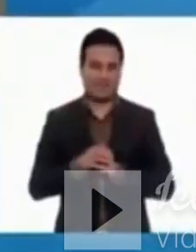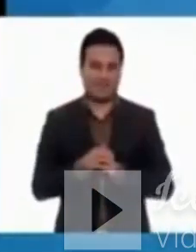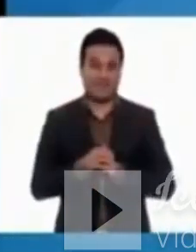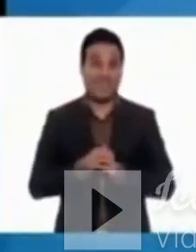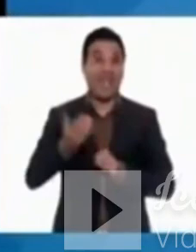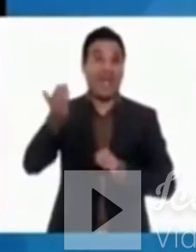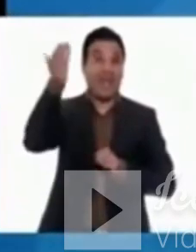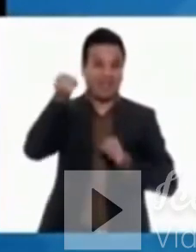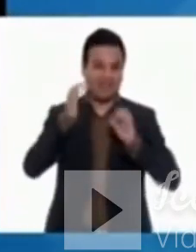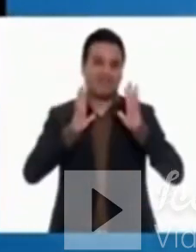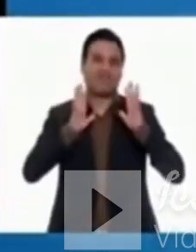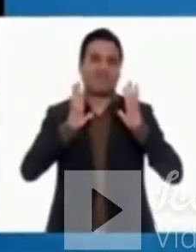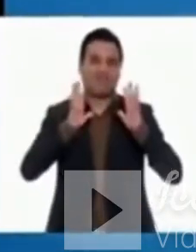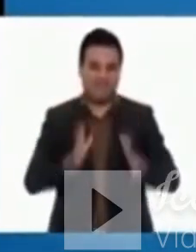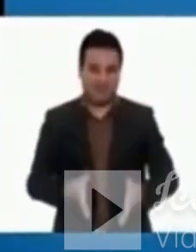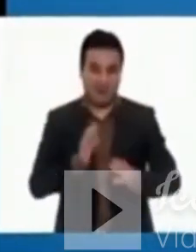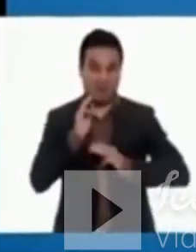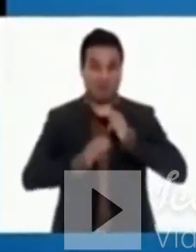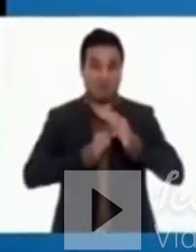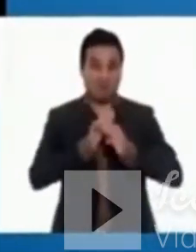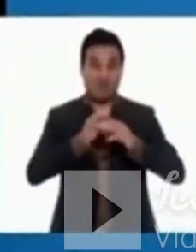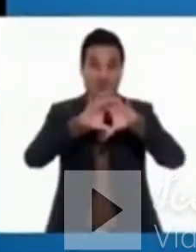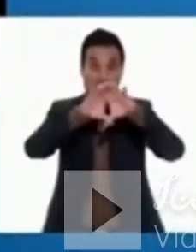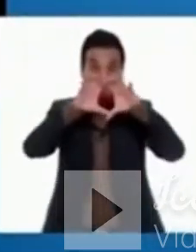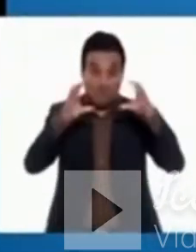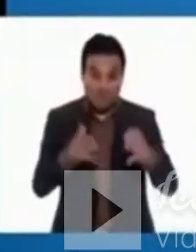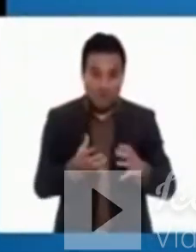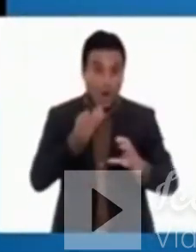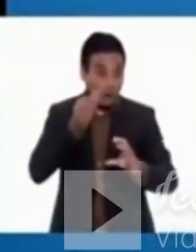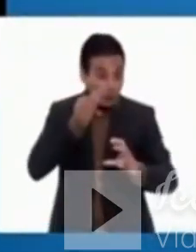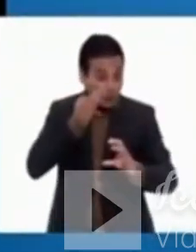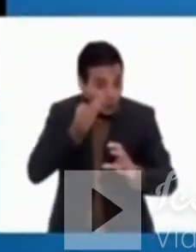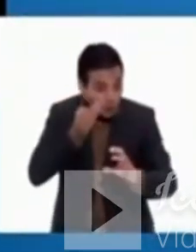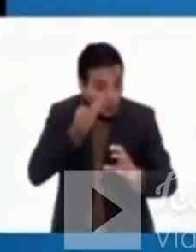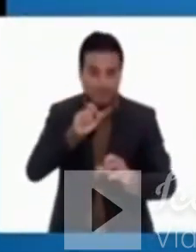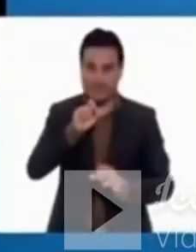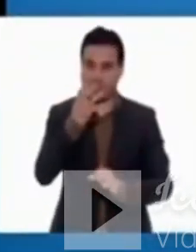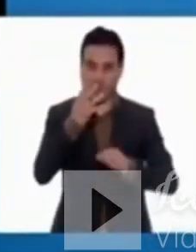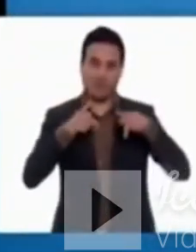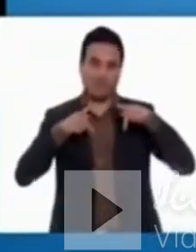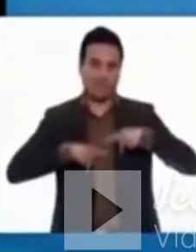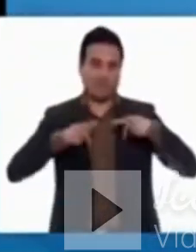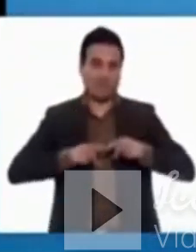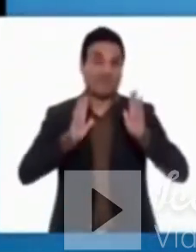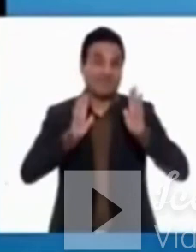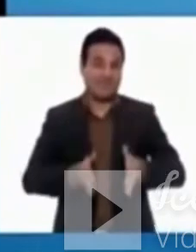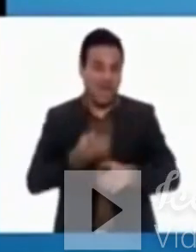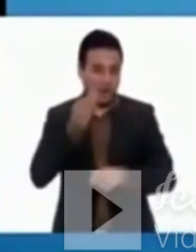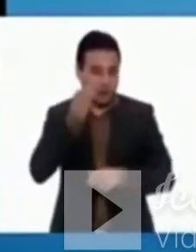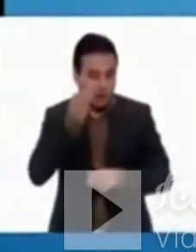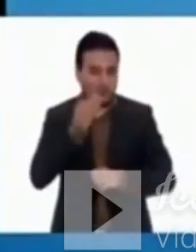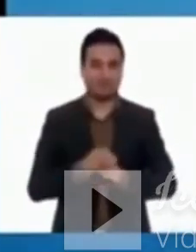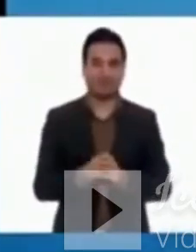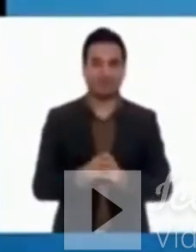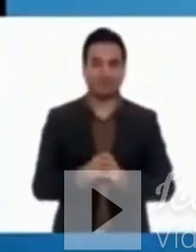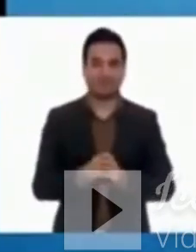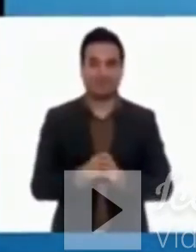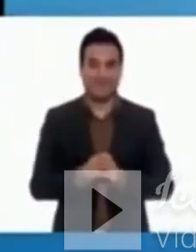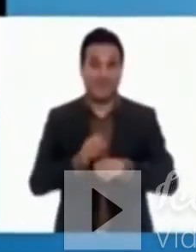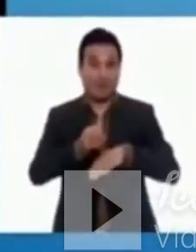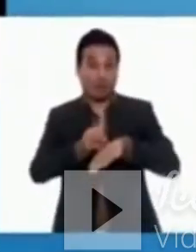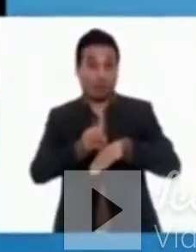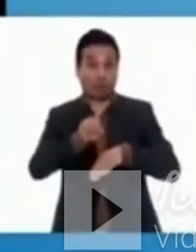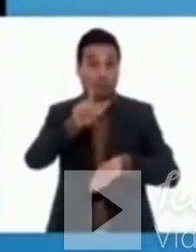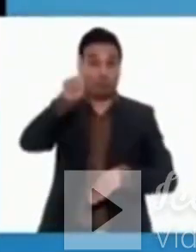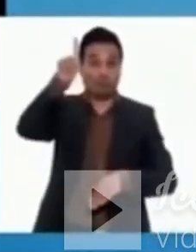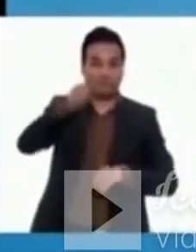the full circle of the Earth with their own eyes. Following the breakfast, the astronauts went to the suit room where they donned